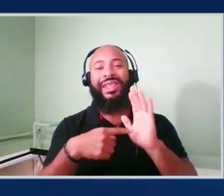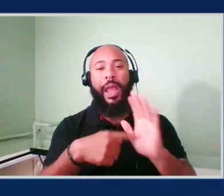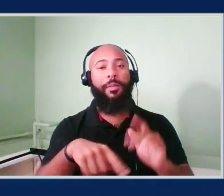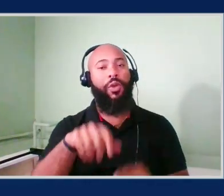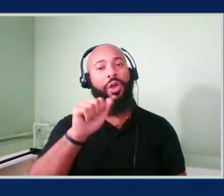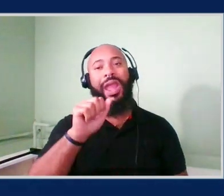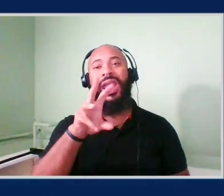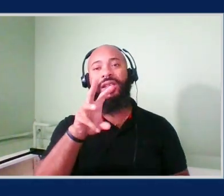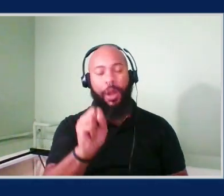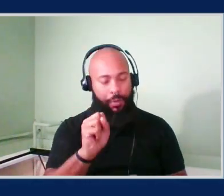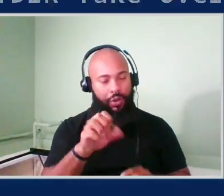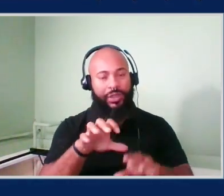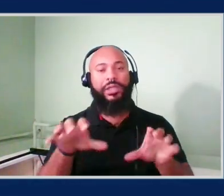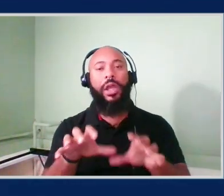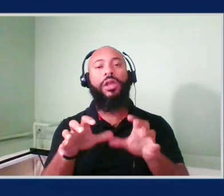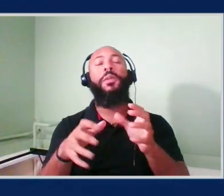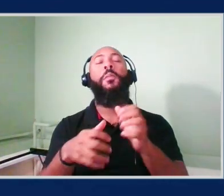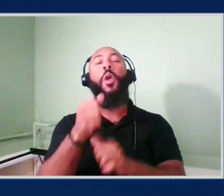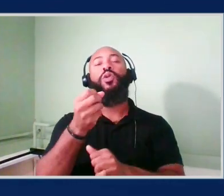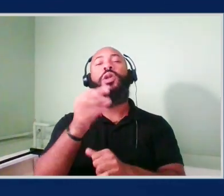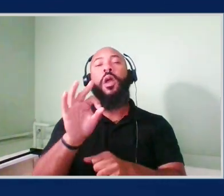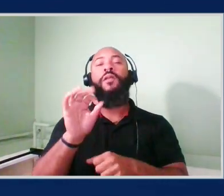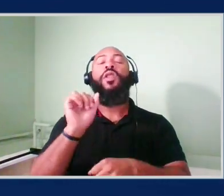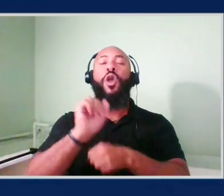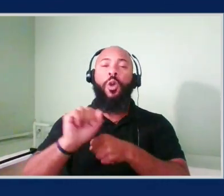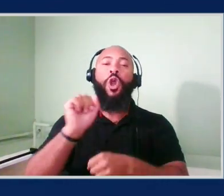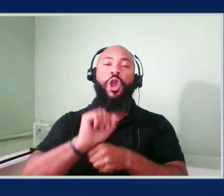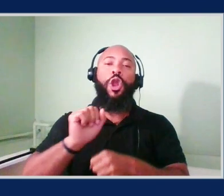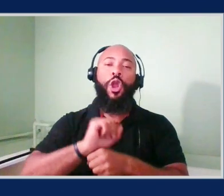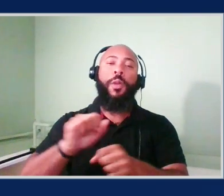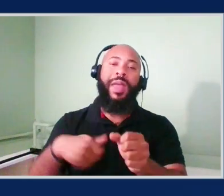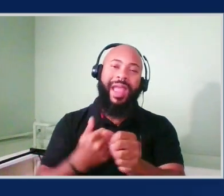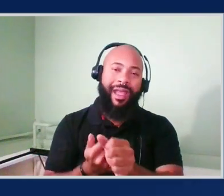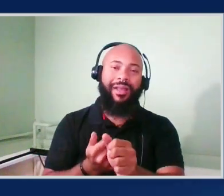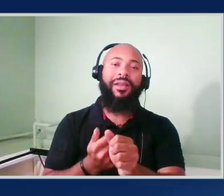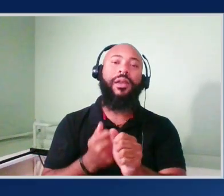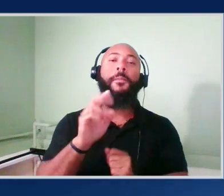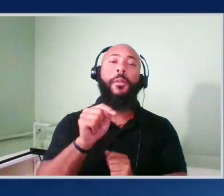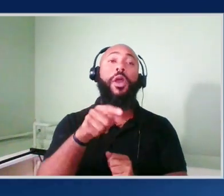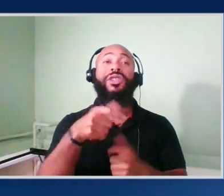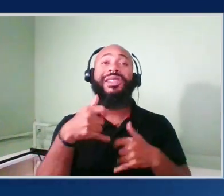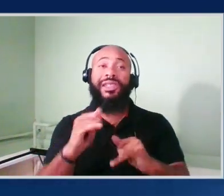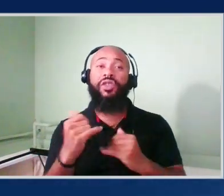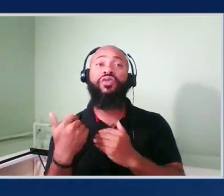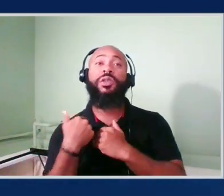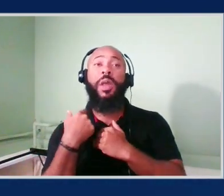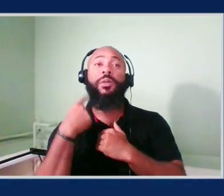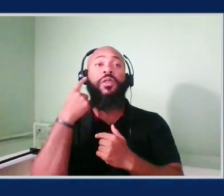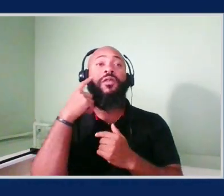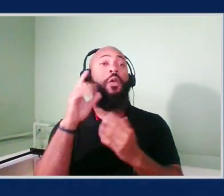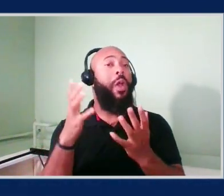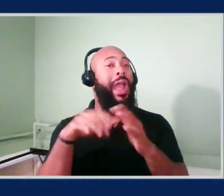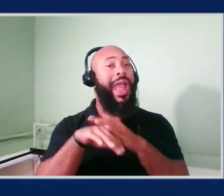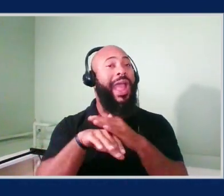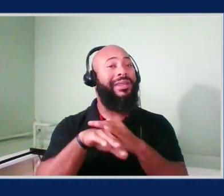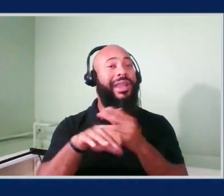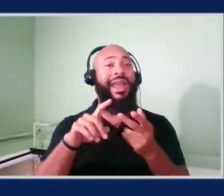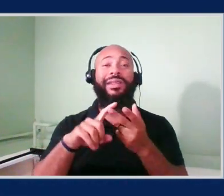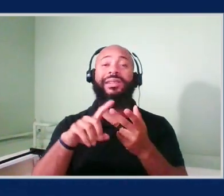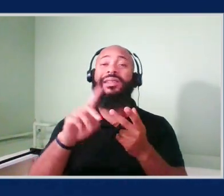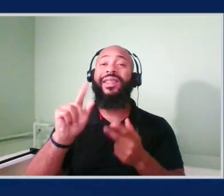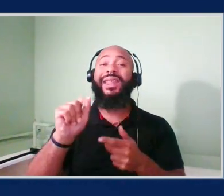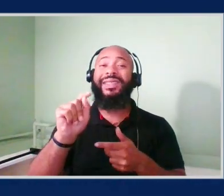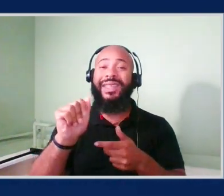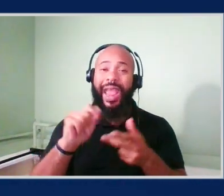does most of the horsework behind that. But you're still responsible for the access to it. You're still responsible for the data inside it and the